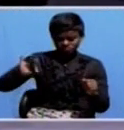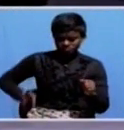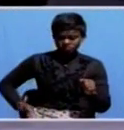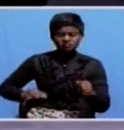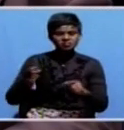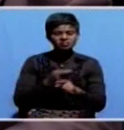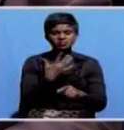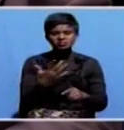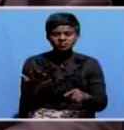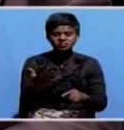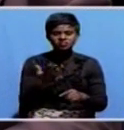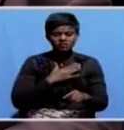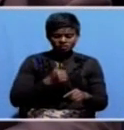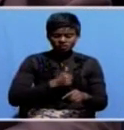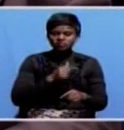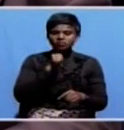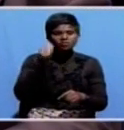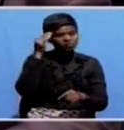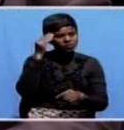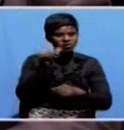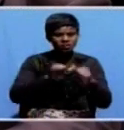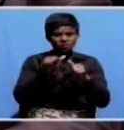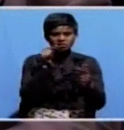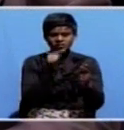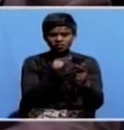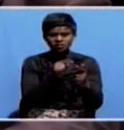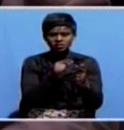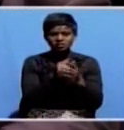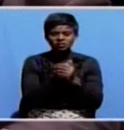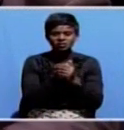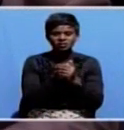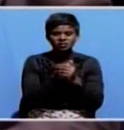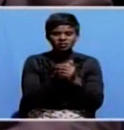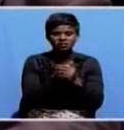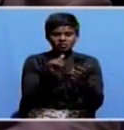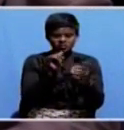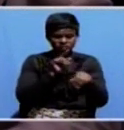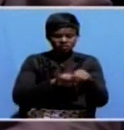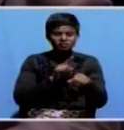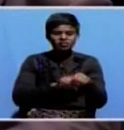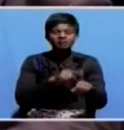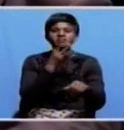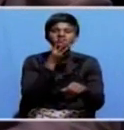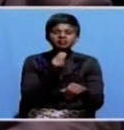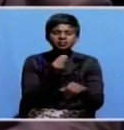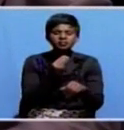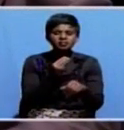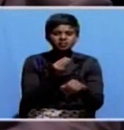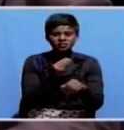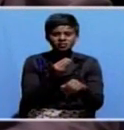I don't know about that because, you know, it was during Chiluba's time that the